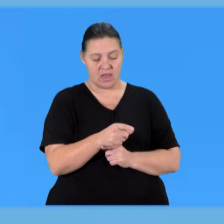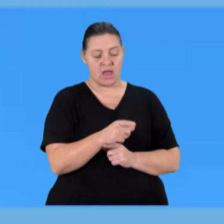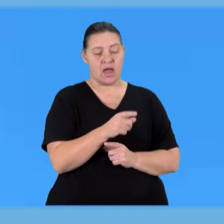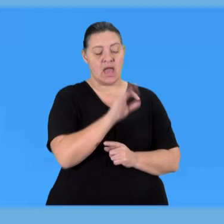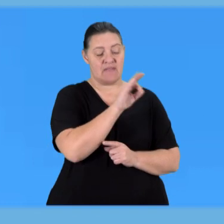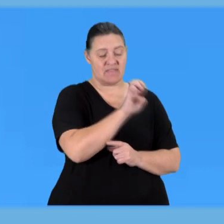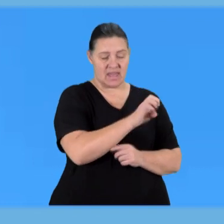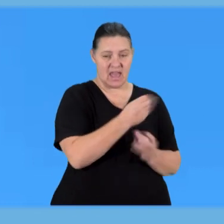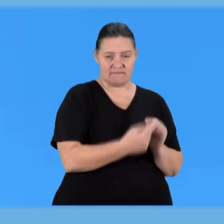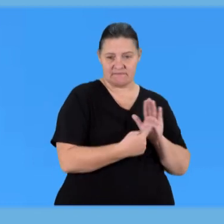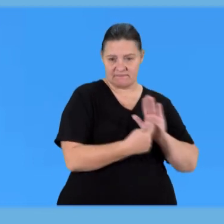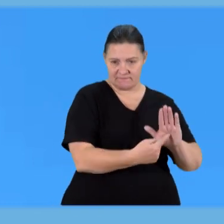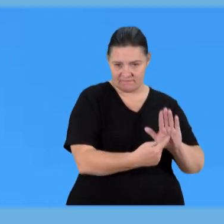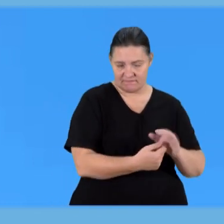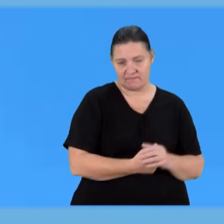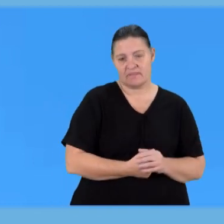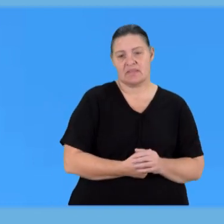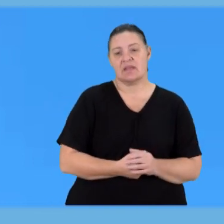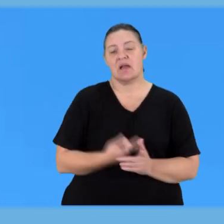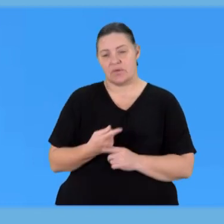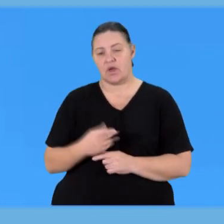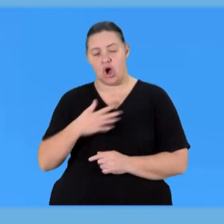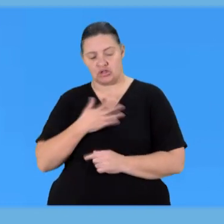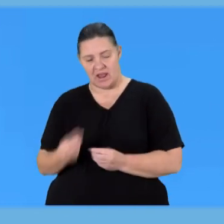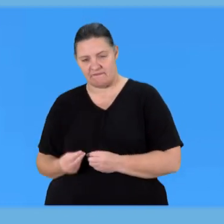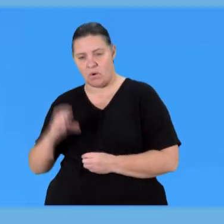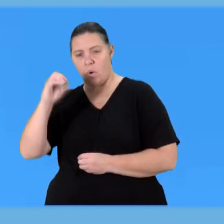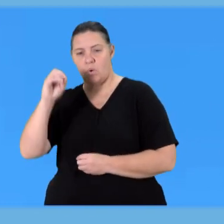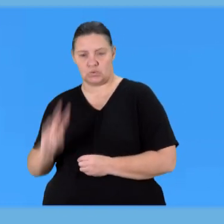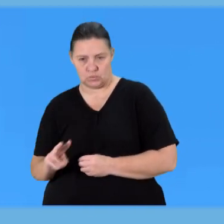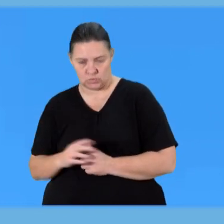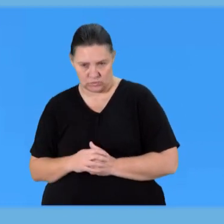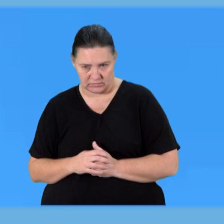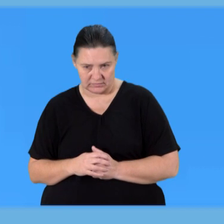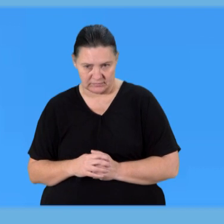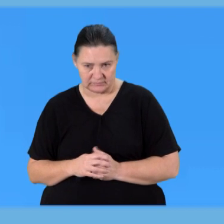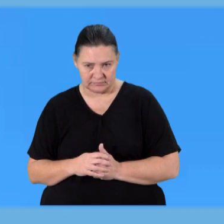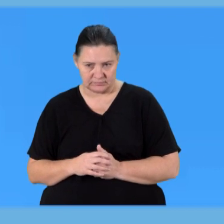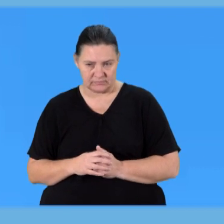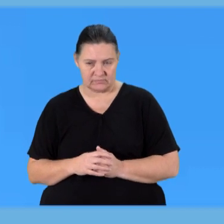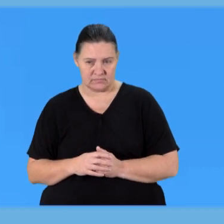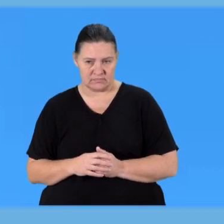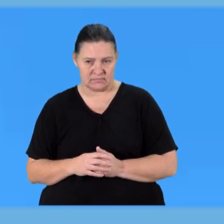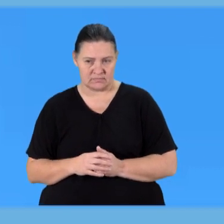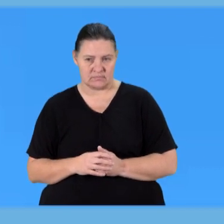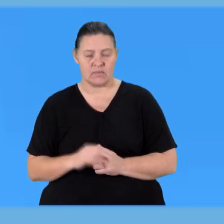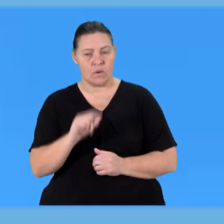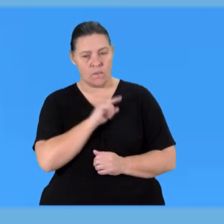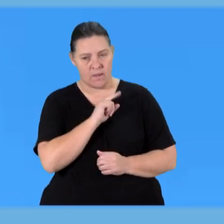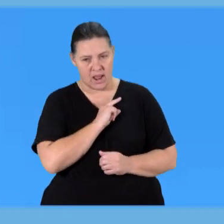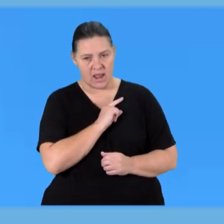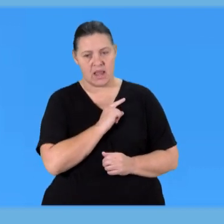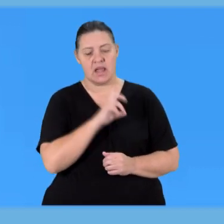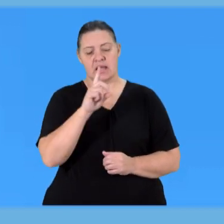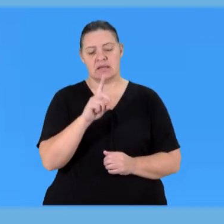iron has a chemical symbol Fe, with oxygen having a chemical symbol O, but then remember it is written as O2 because